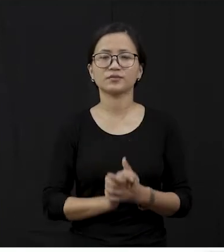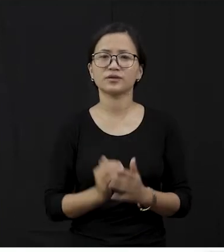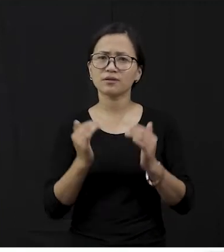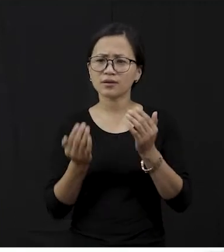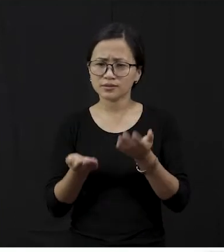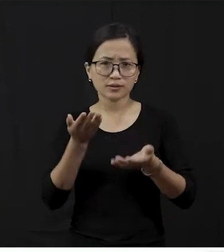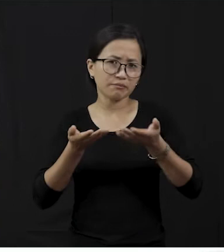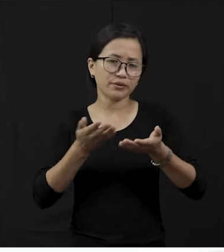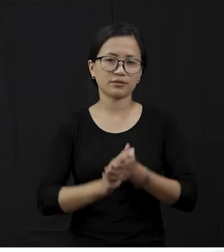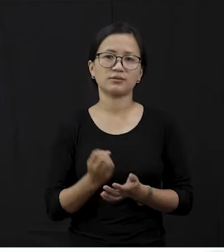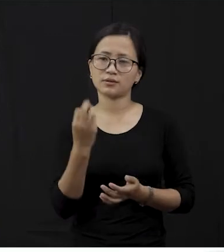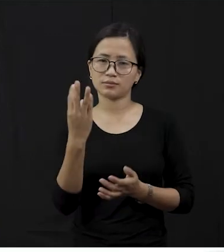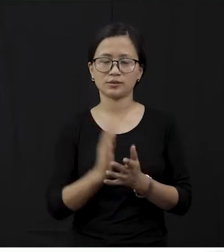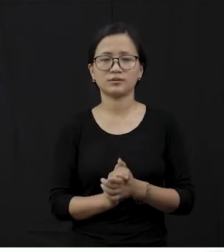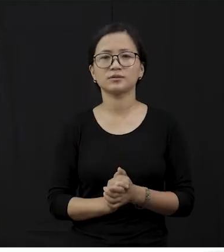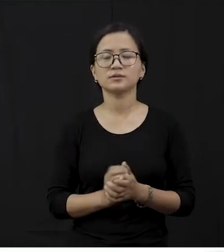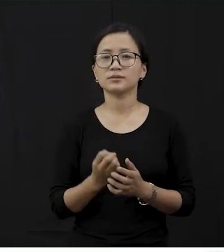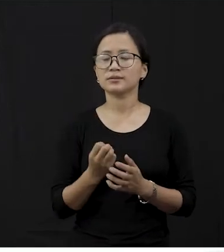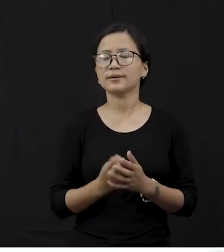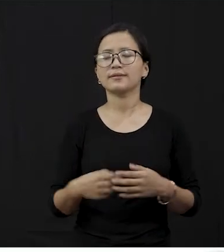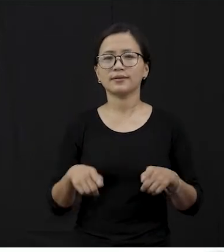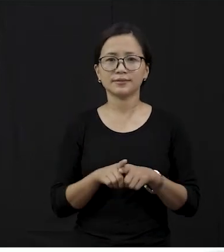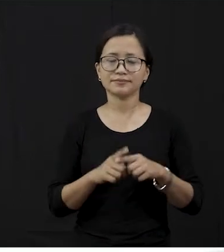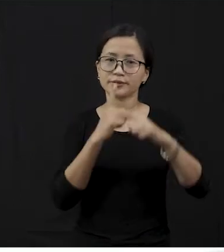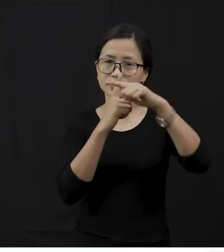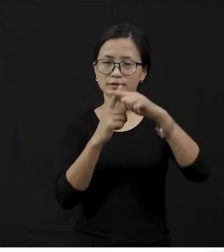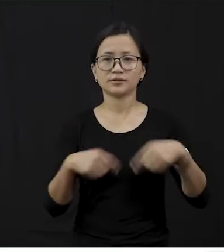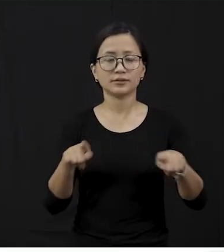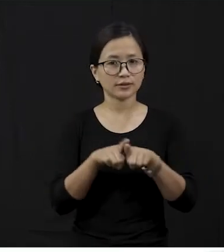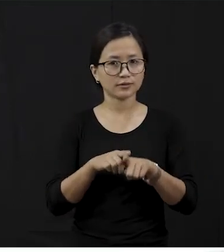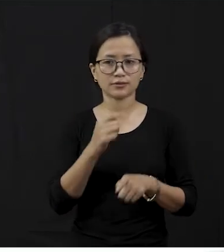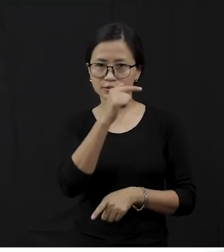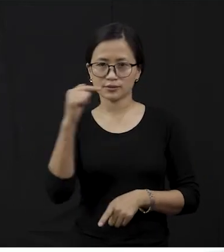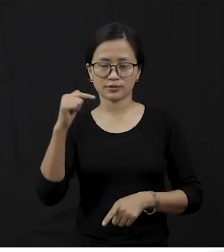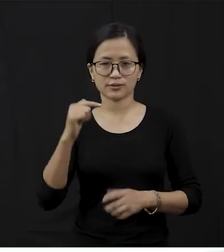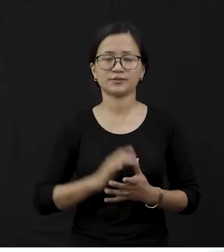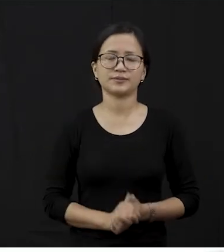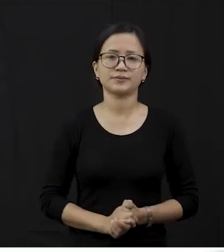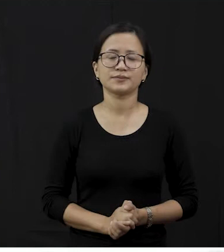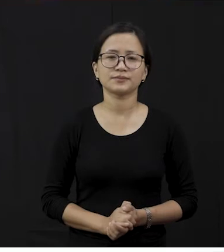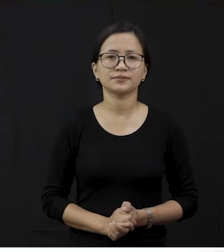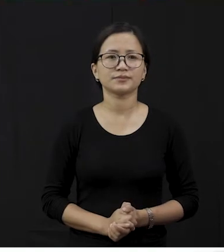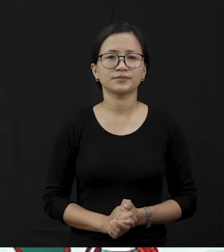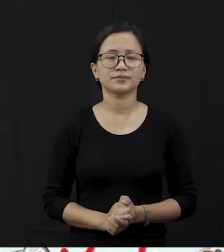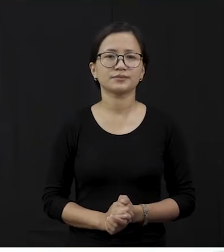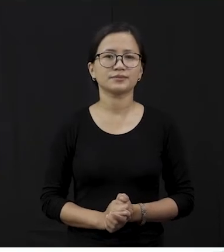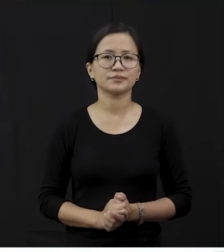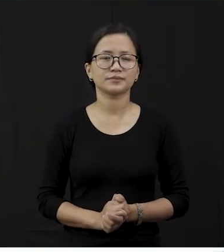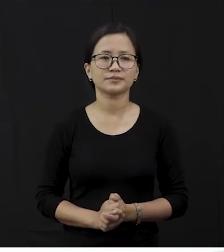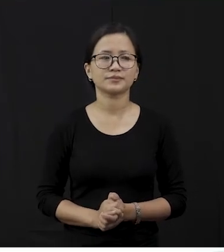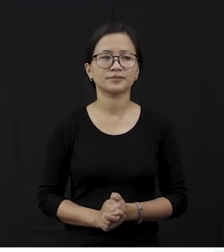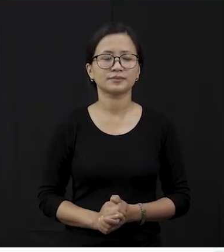compare numbers on addition and subtraction. Let's ready? Okay.